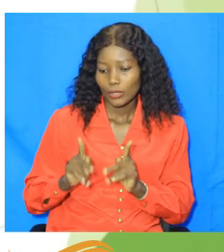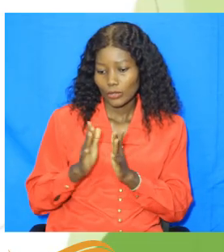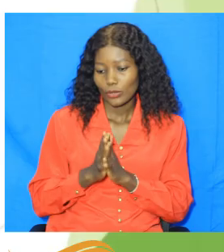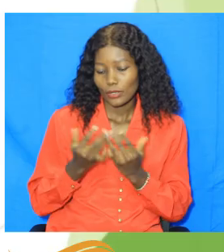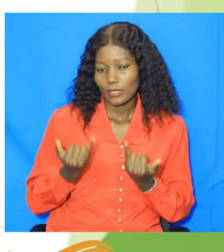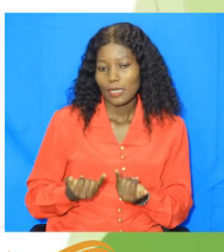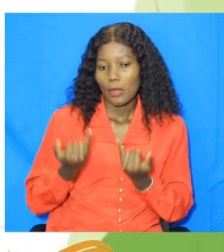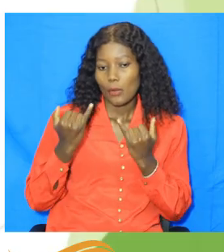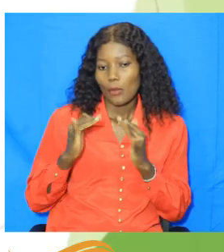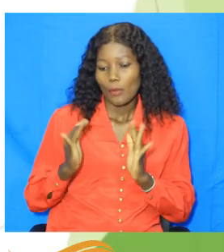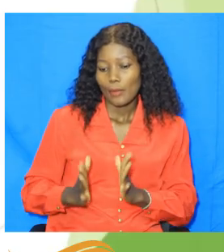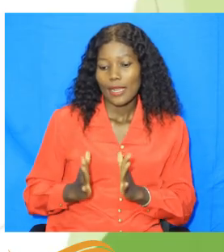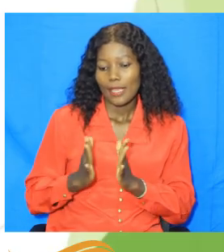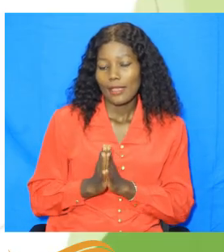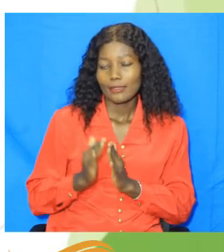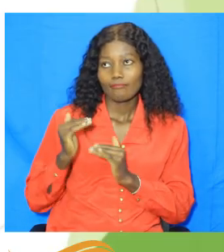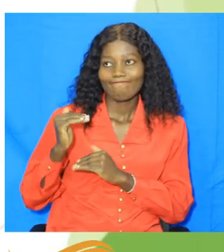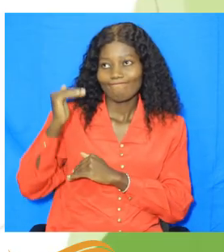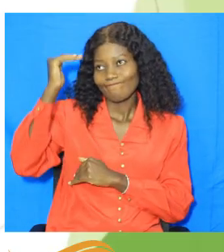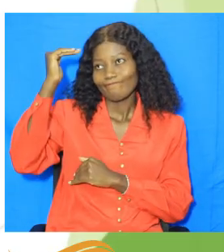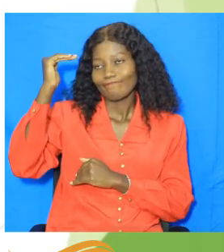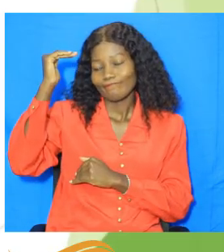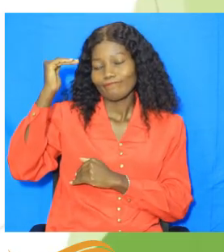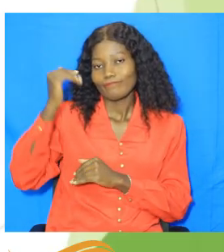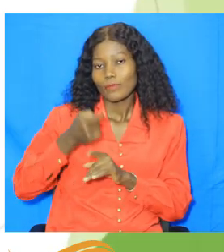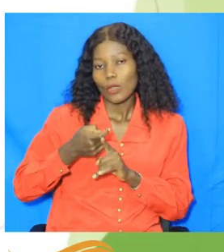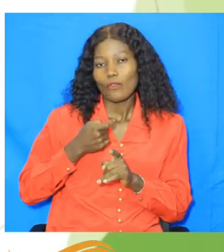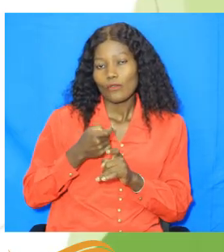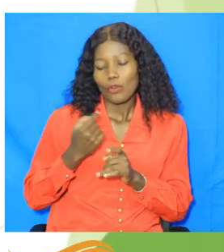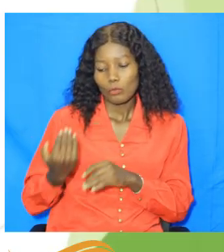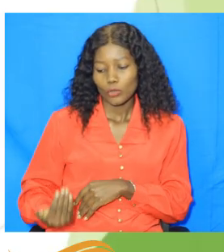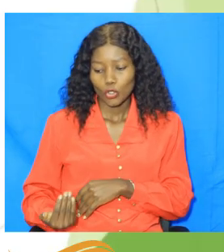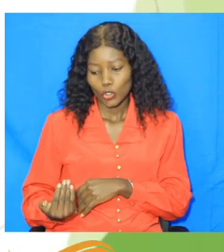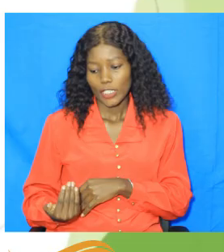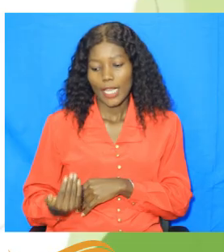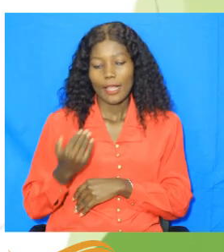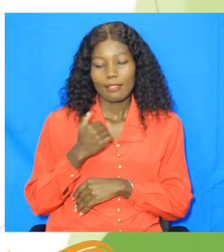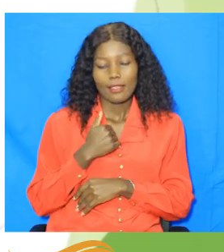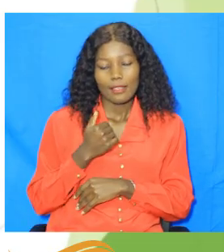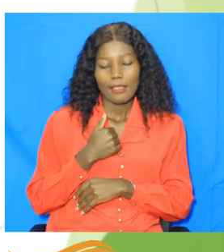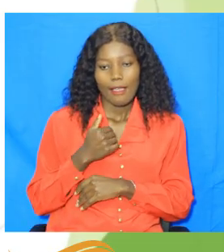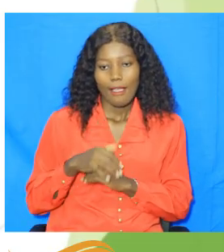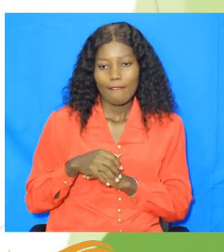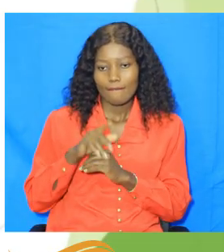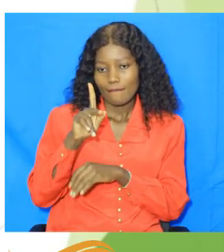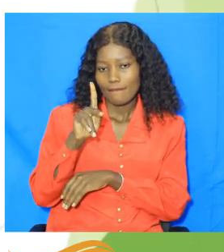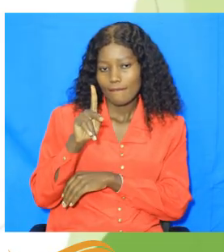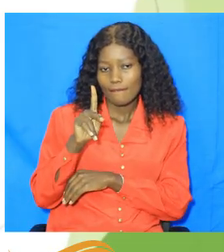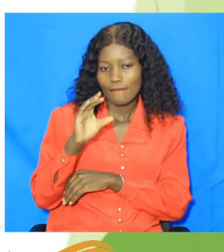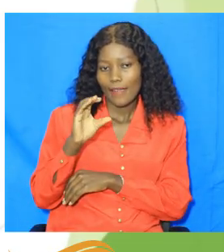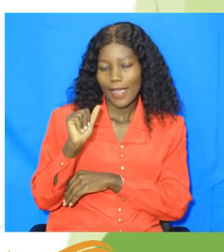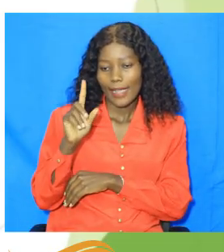athletes, especially the seniors, no, from the juniors, they have cadets,